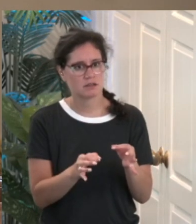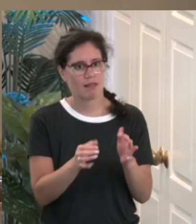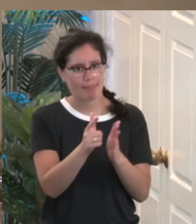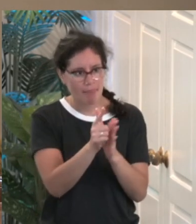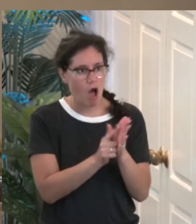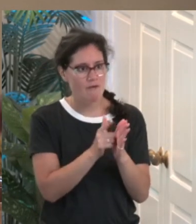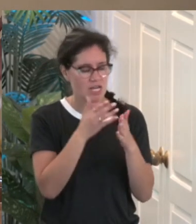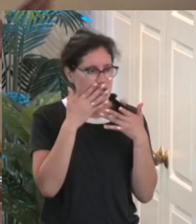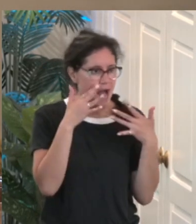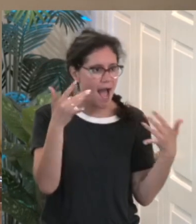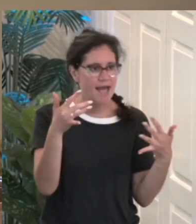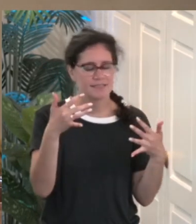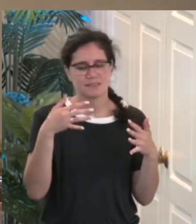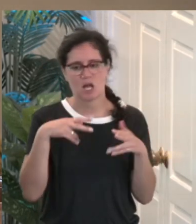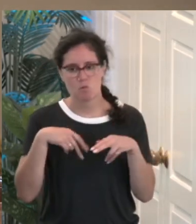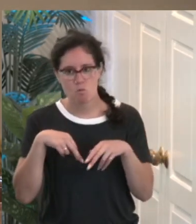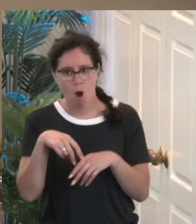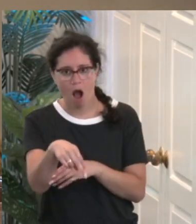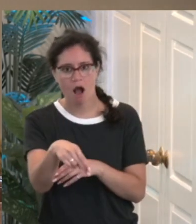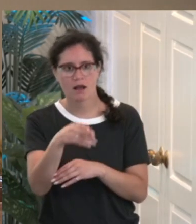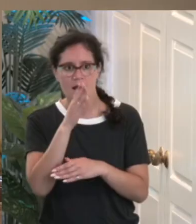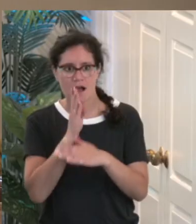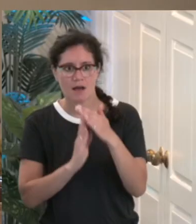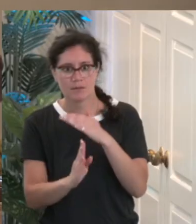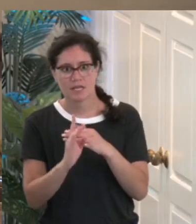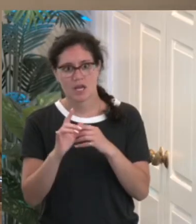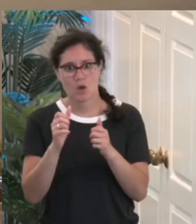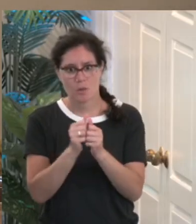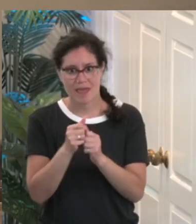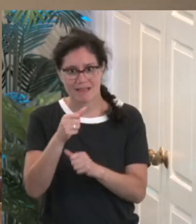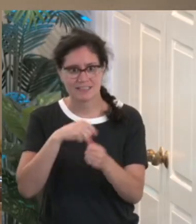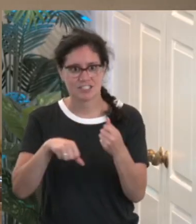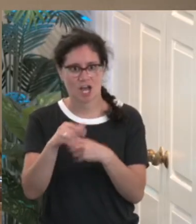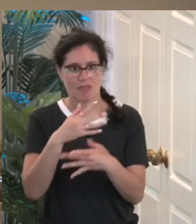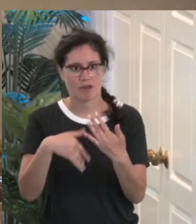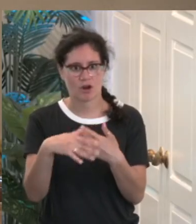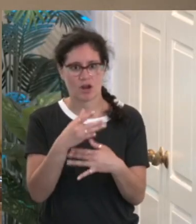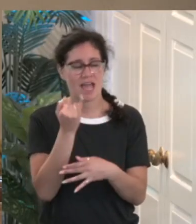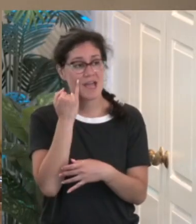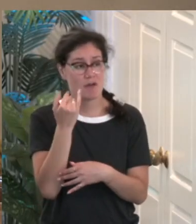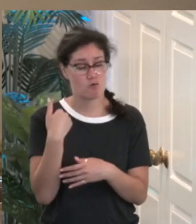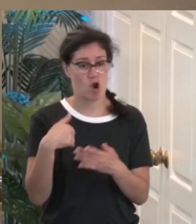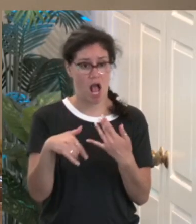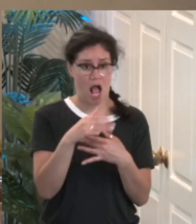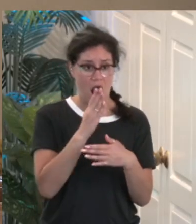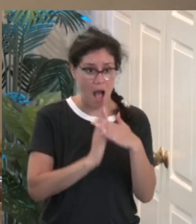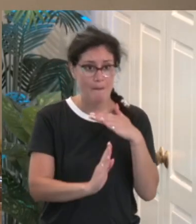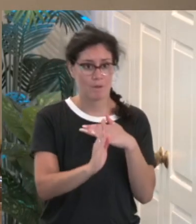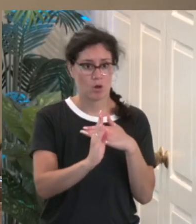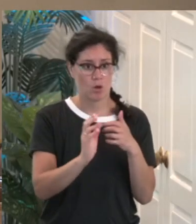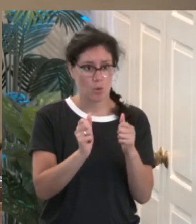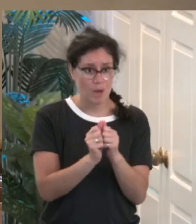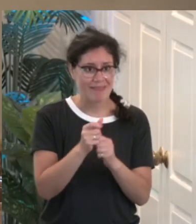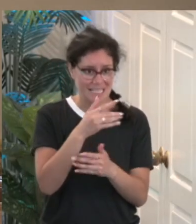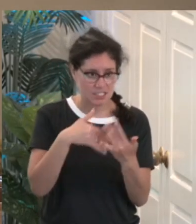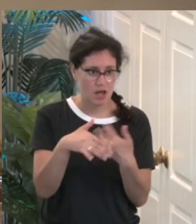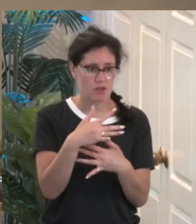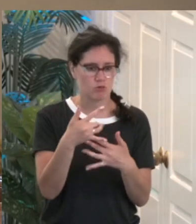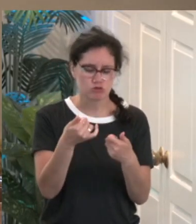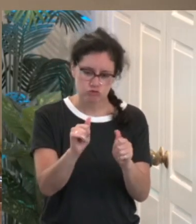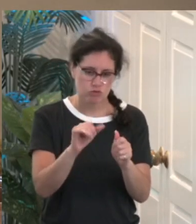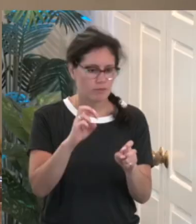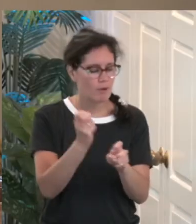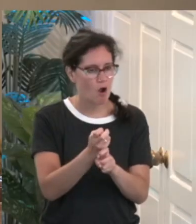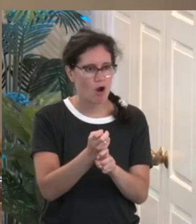and to walk humbly with each other. How about that? If we're humble with each other, trying very hard to be humble and not to